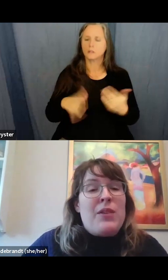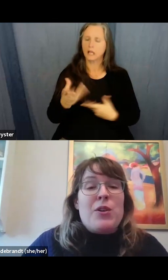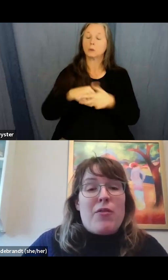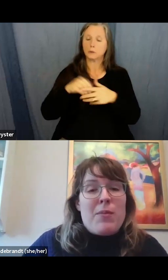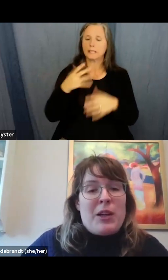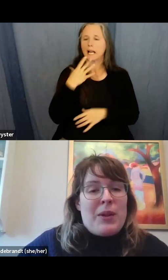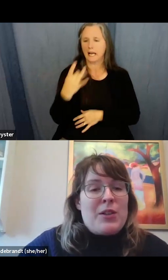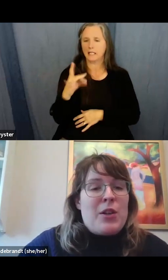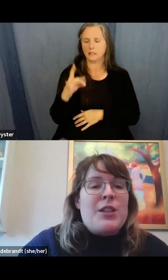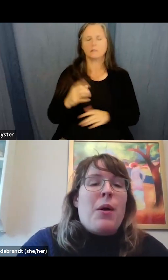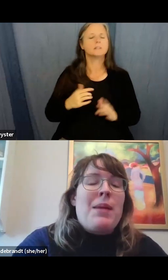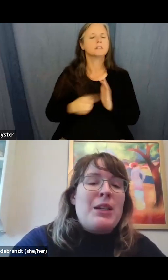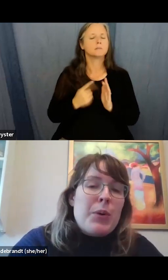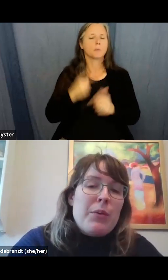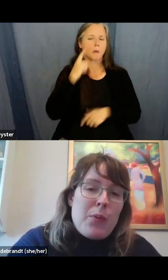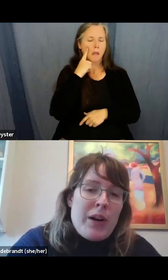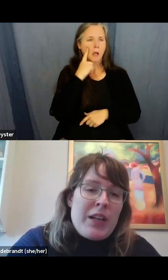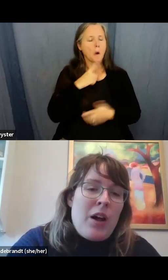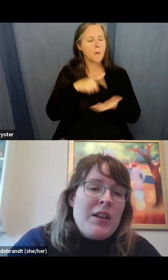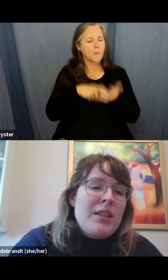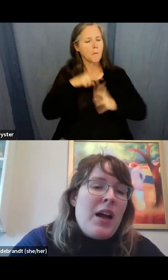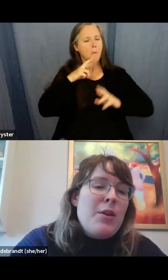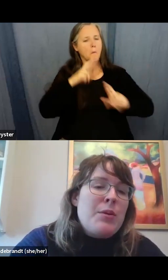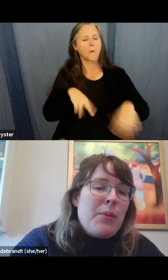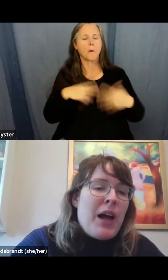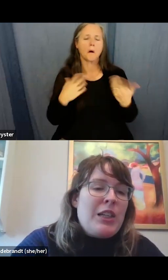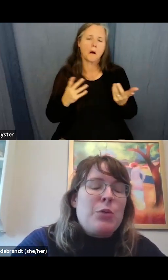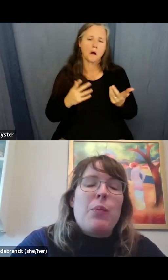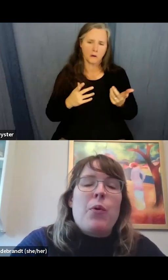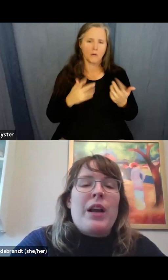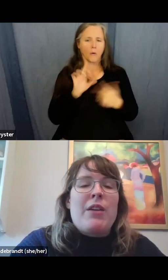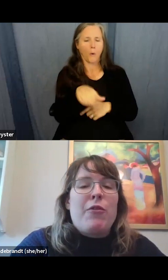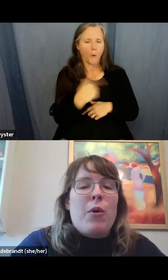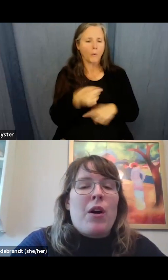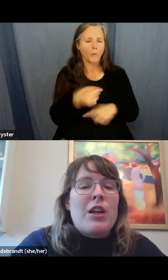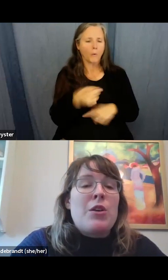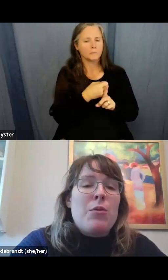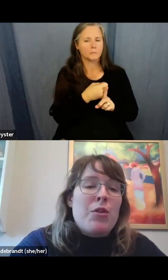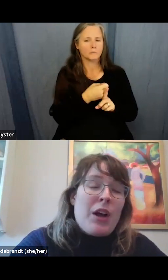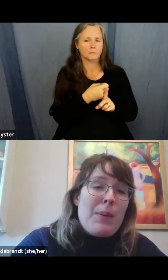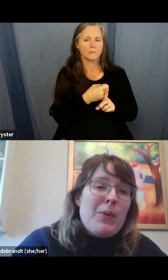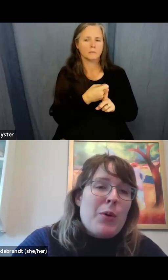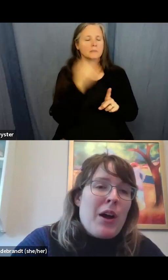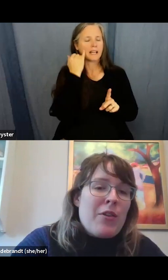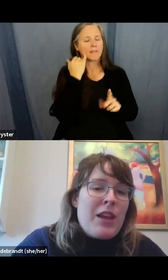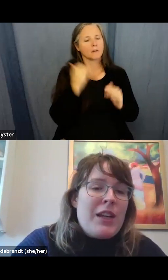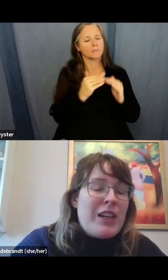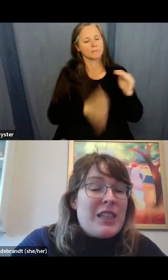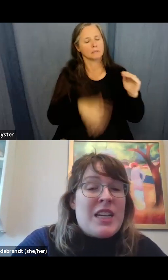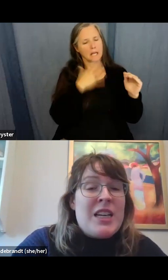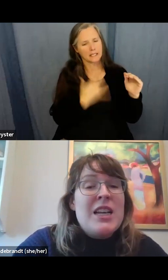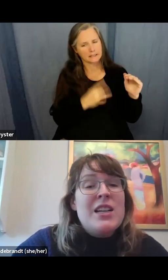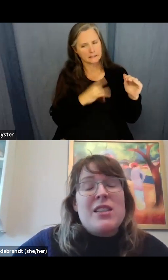to note, if you're not familiar with this law, so our mandatory reporting laws, those apply to reporting for youth or young people who are under the